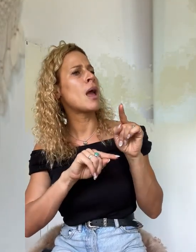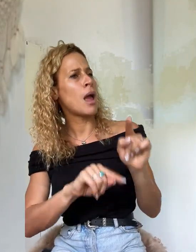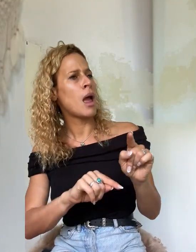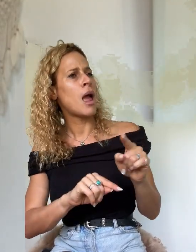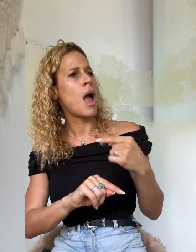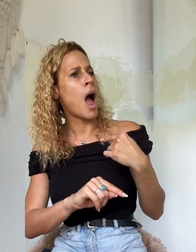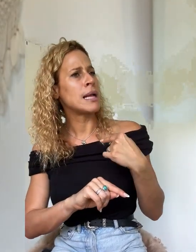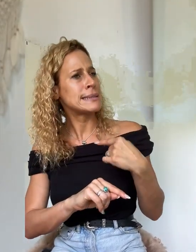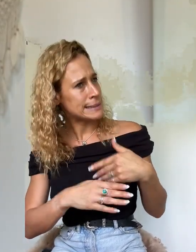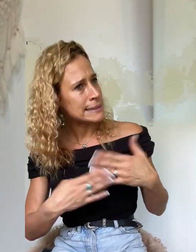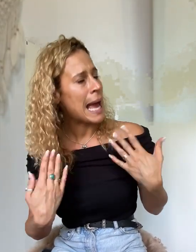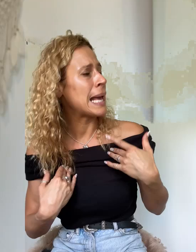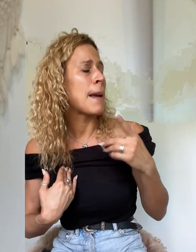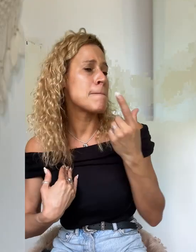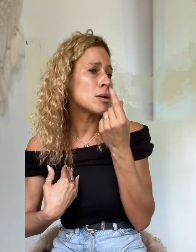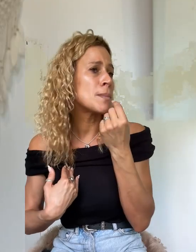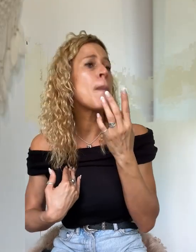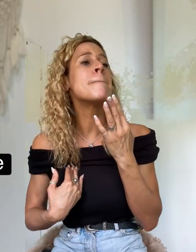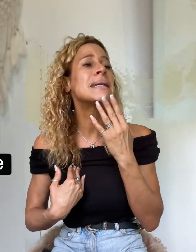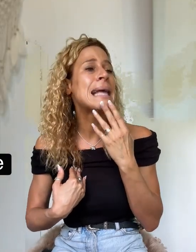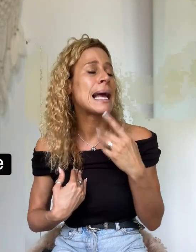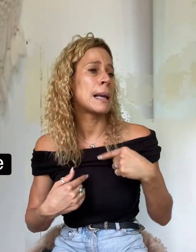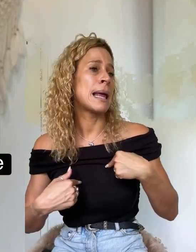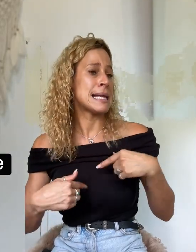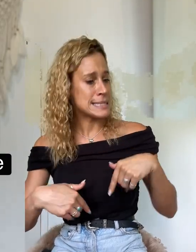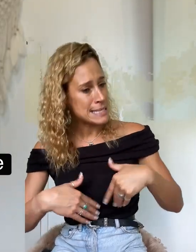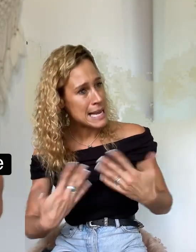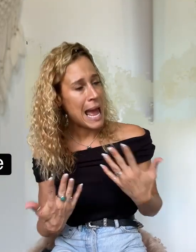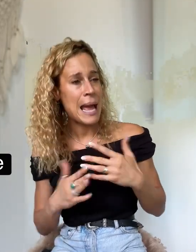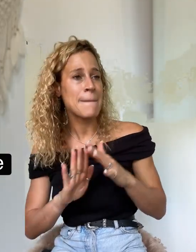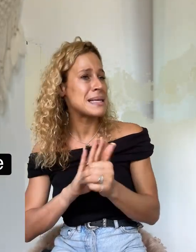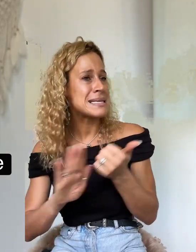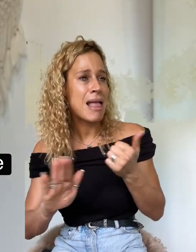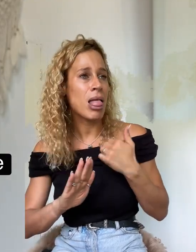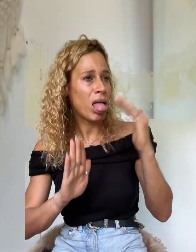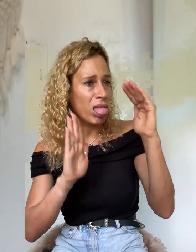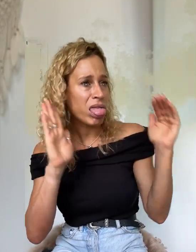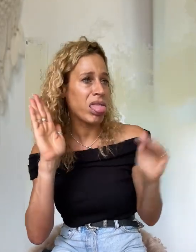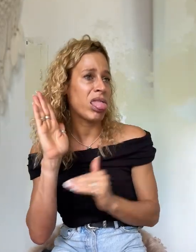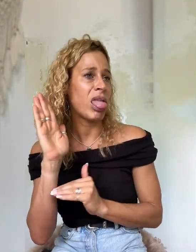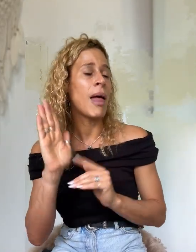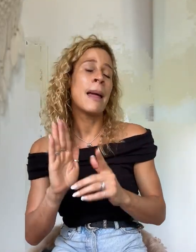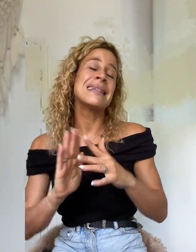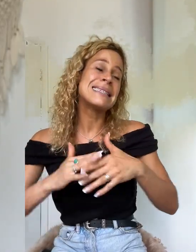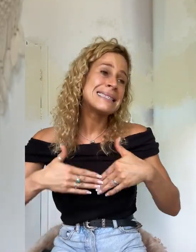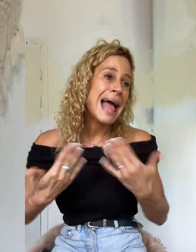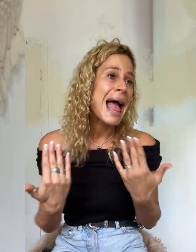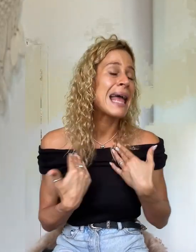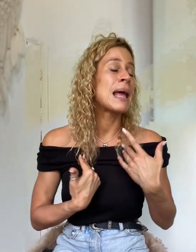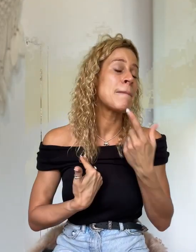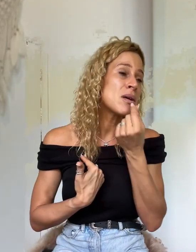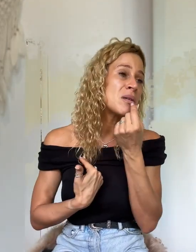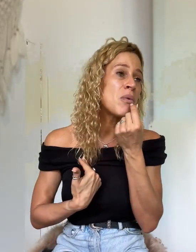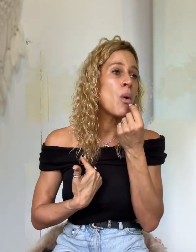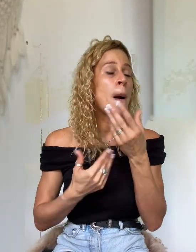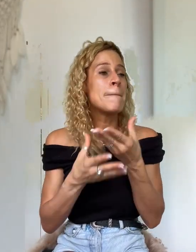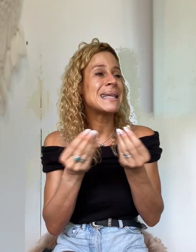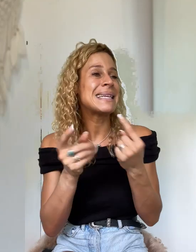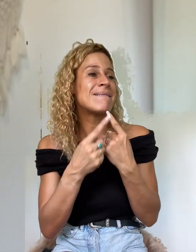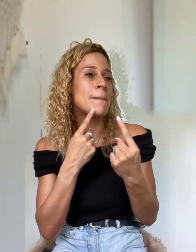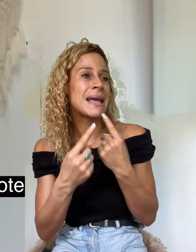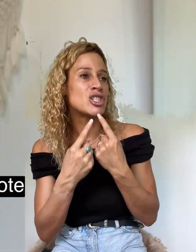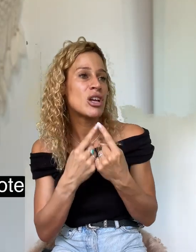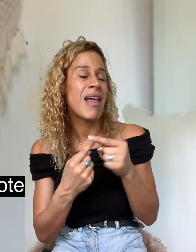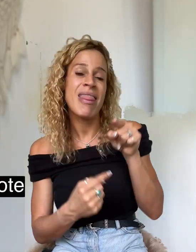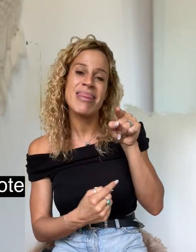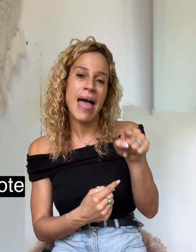today you might not be that good. Today you might miss some information. Today you might make a mistake, but that's